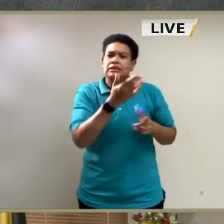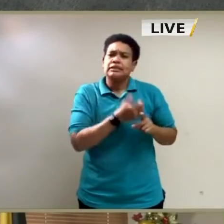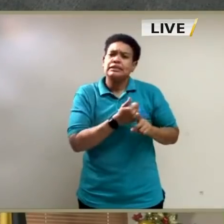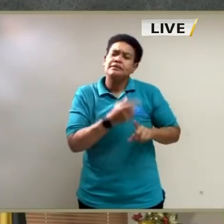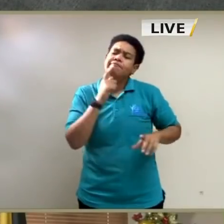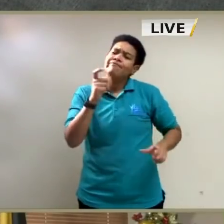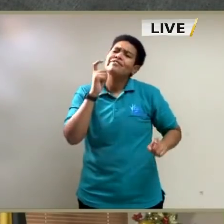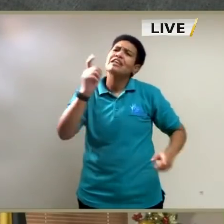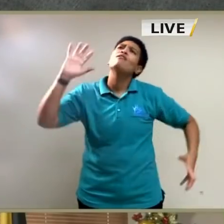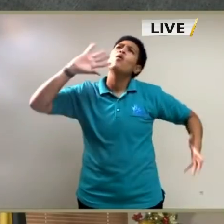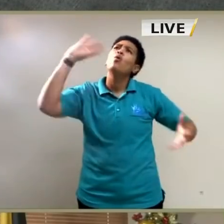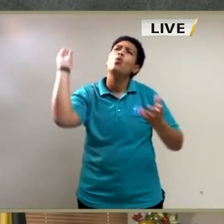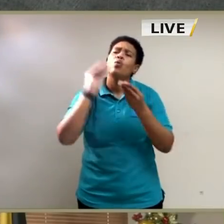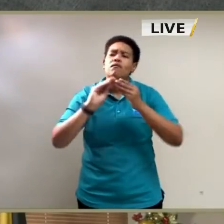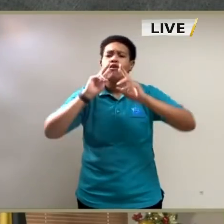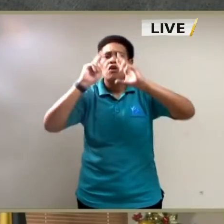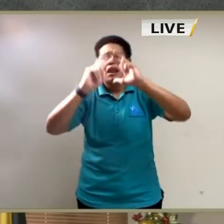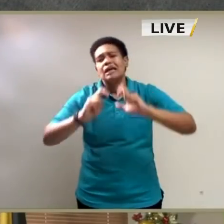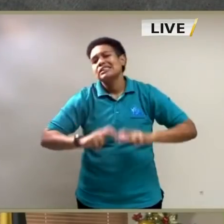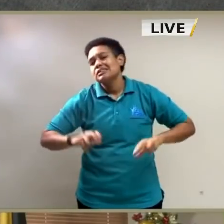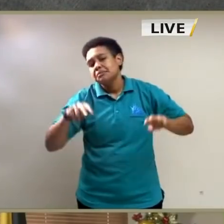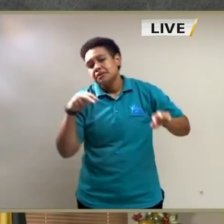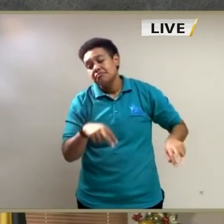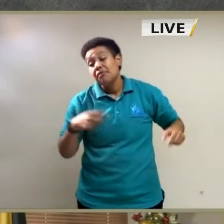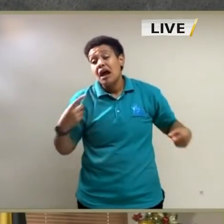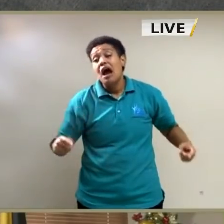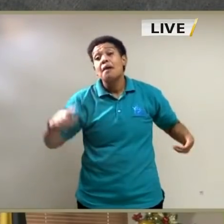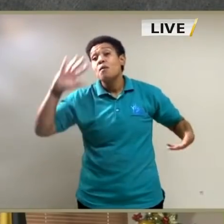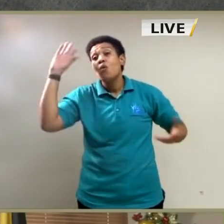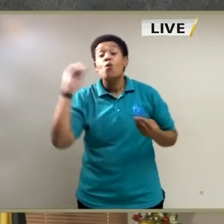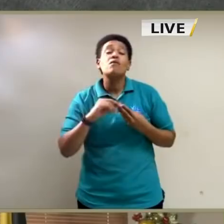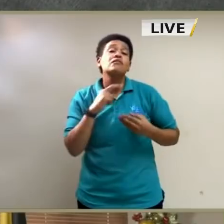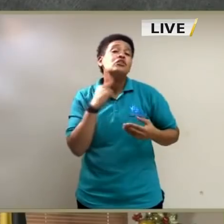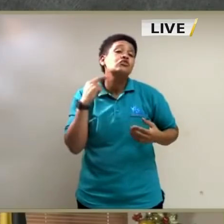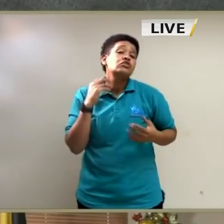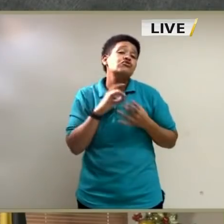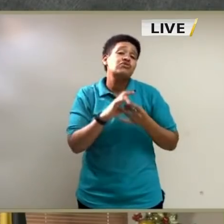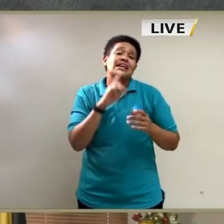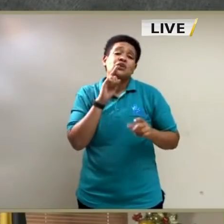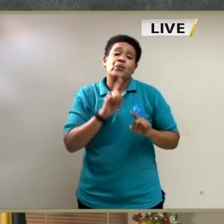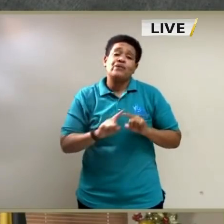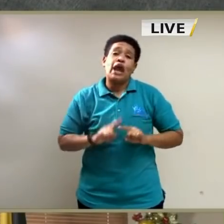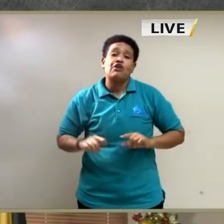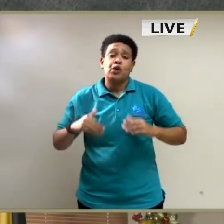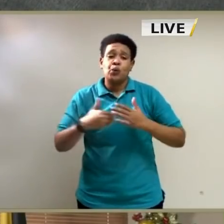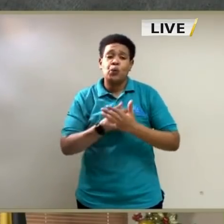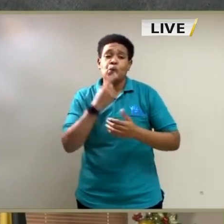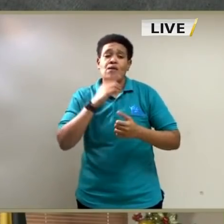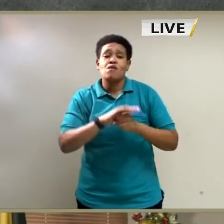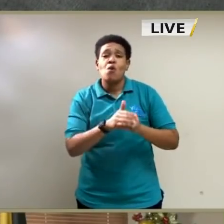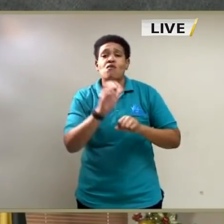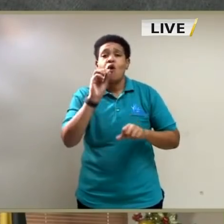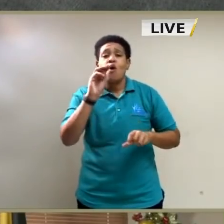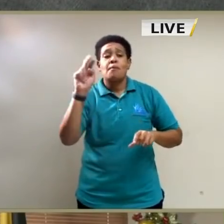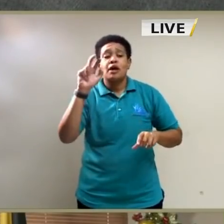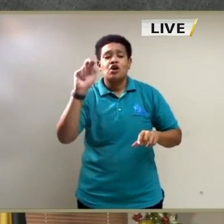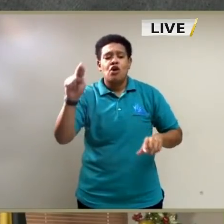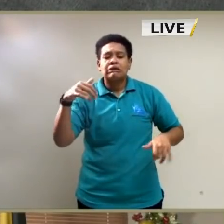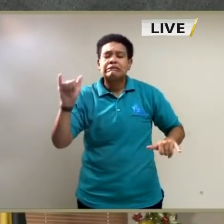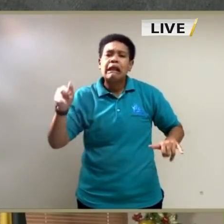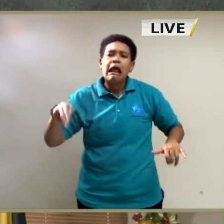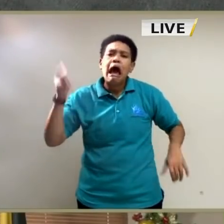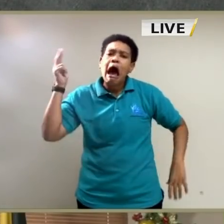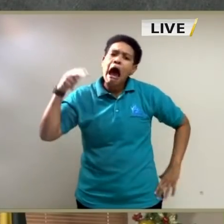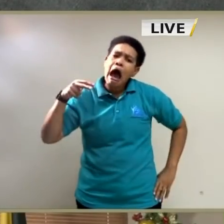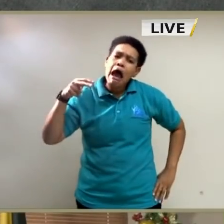an overall assessment, and the overall risk related to the new variant of concern, Omicron, remains very high for